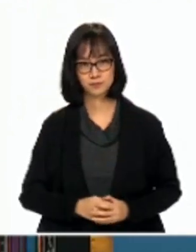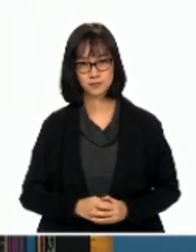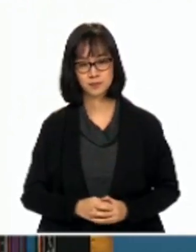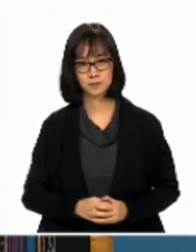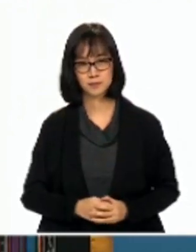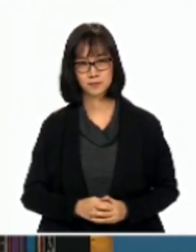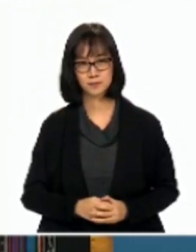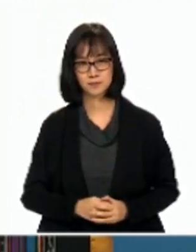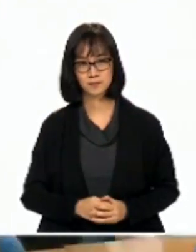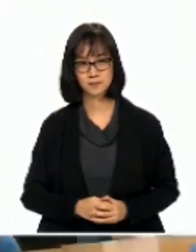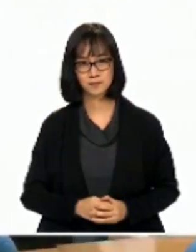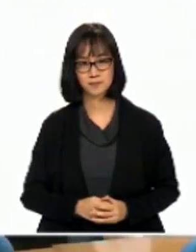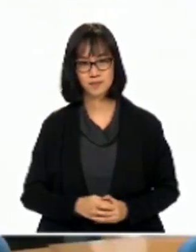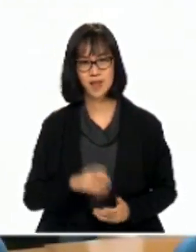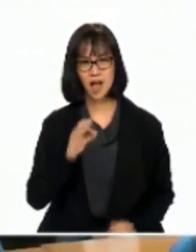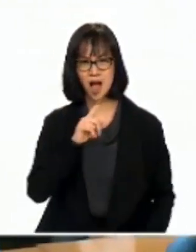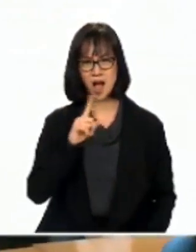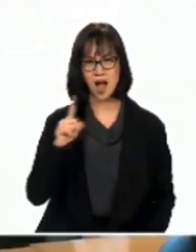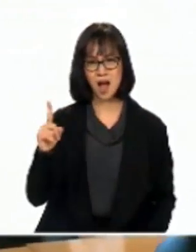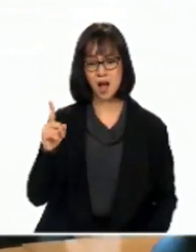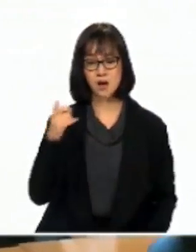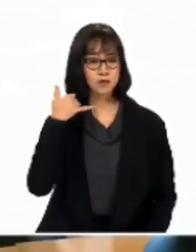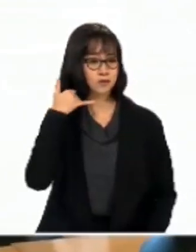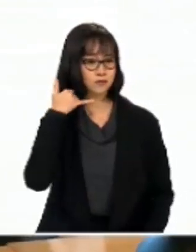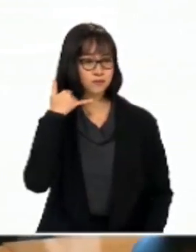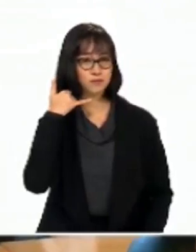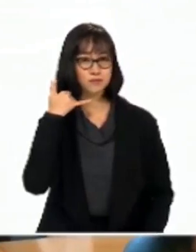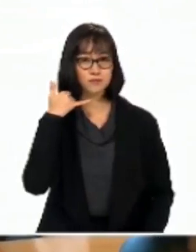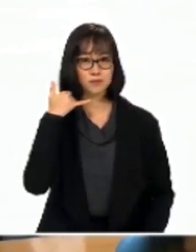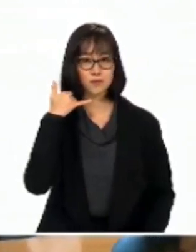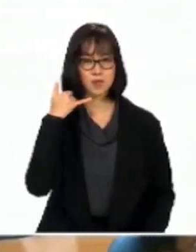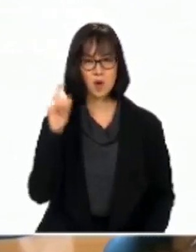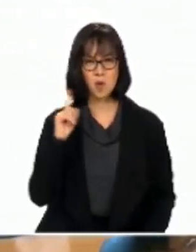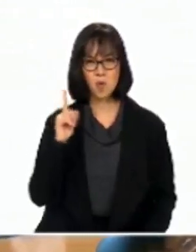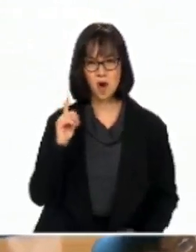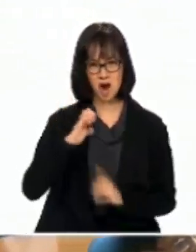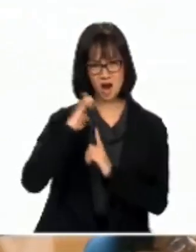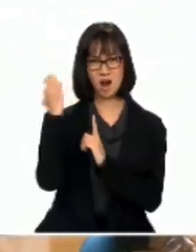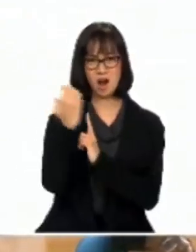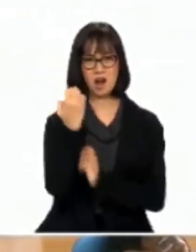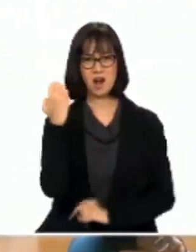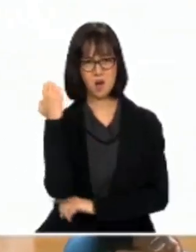Sabi ko, 911, yes. What's your emergency?